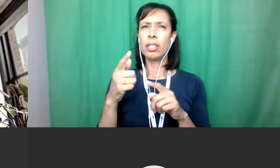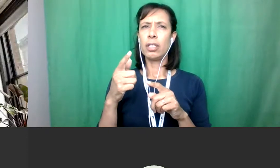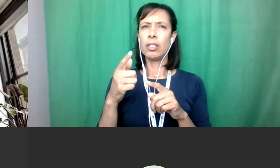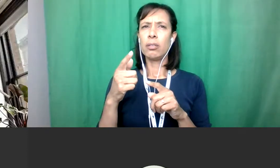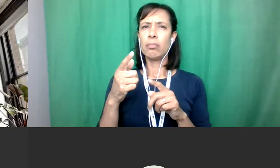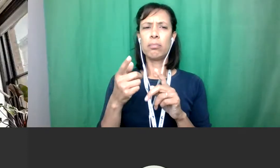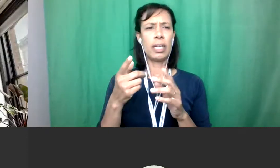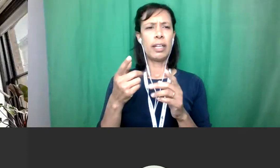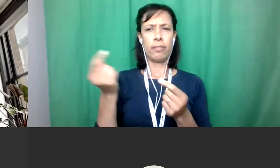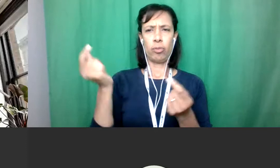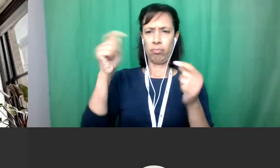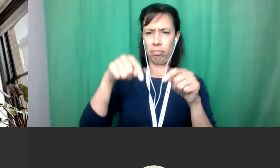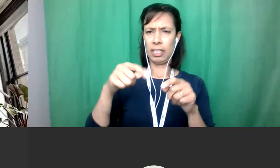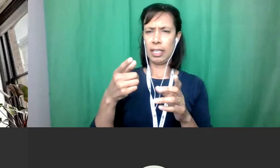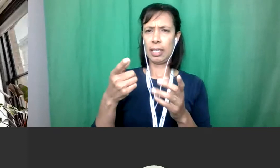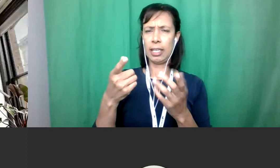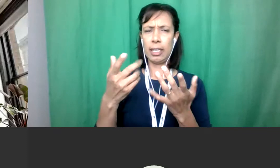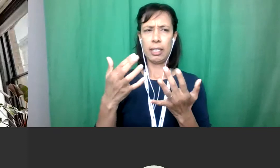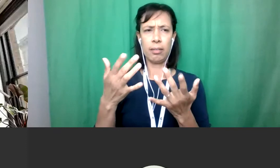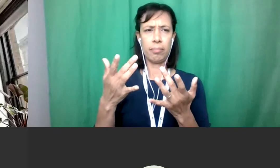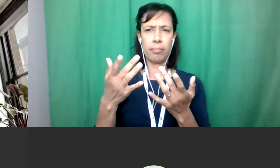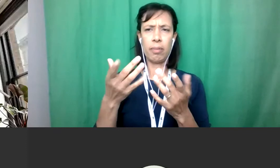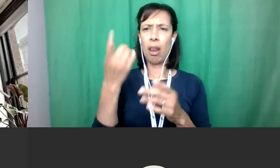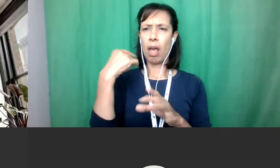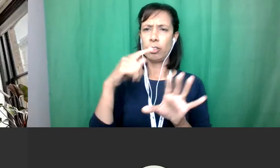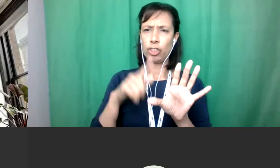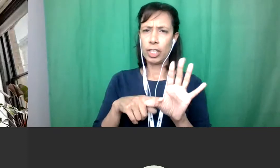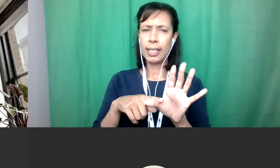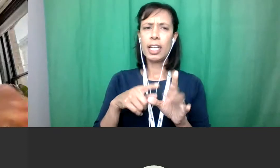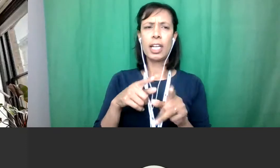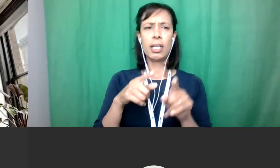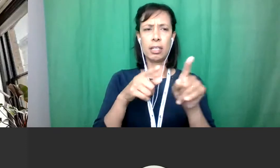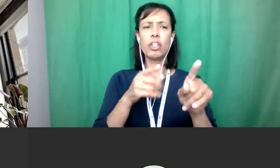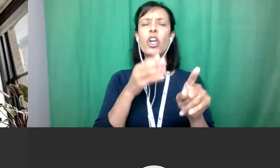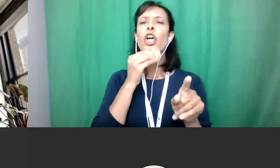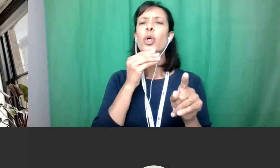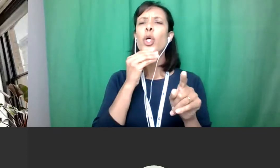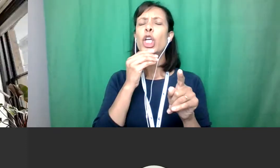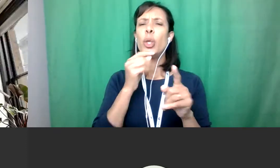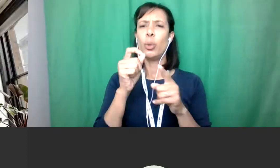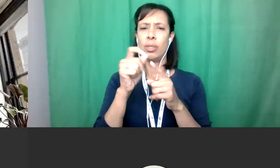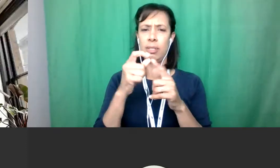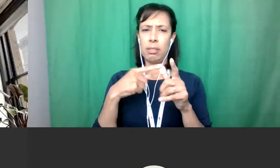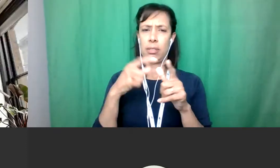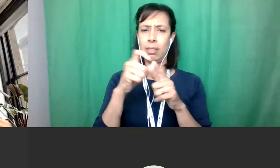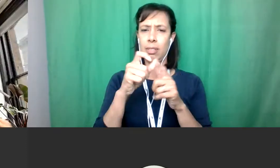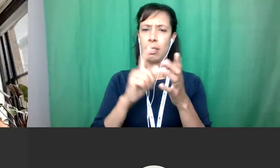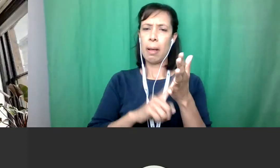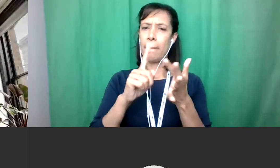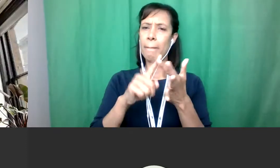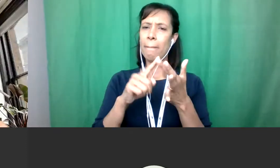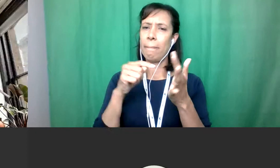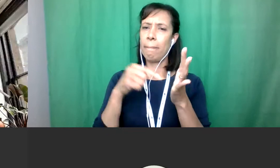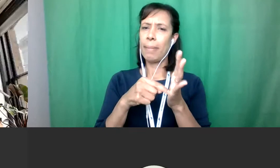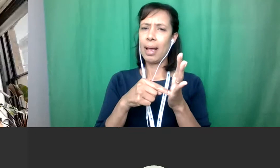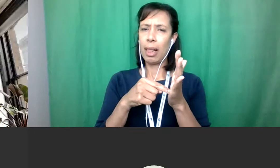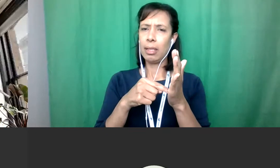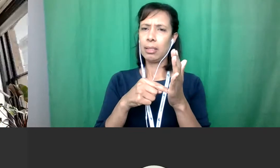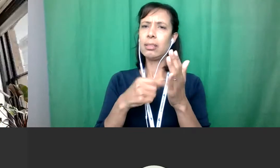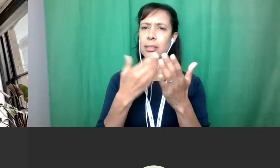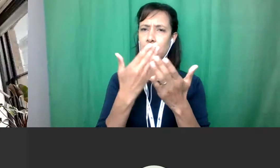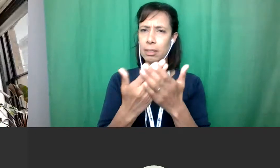year, you know that I use a Padlet as a way of students asking questions, and then I can answer the questions. So I will put up